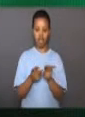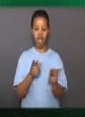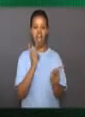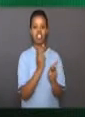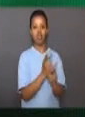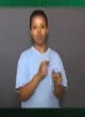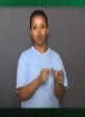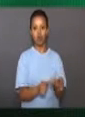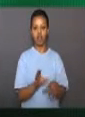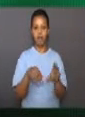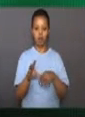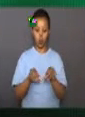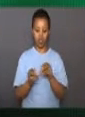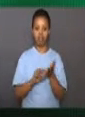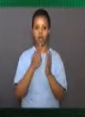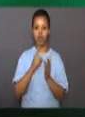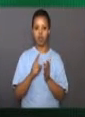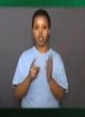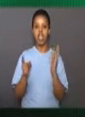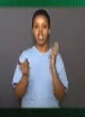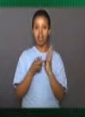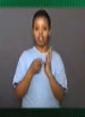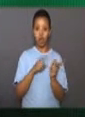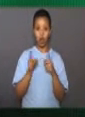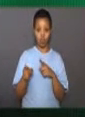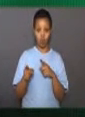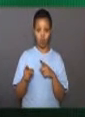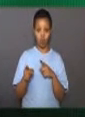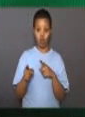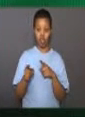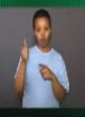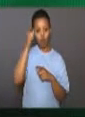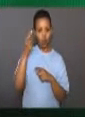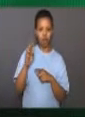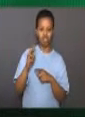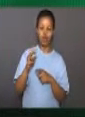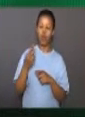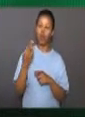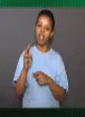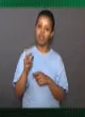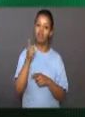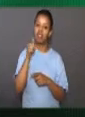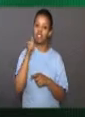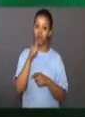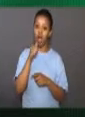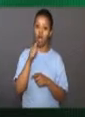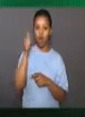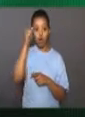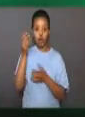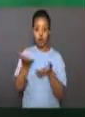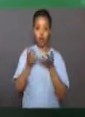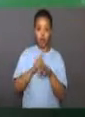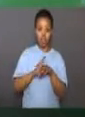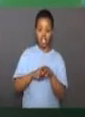Sex pheromones are produced in the female to signal that she is ready and available for mating.